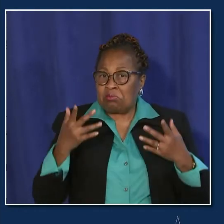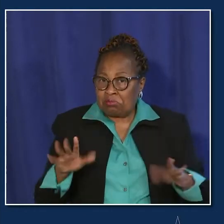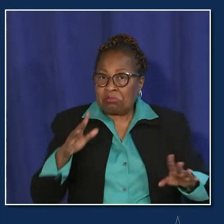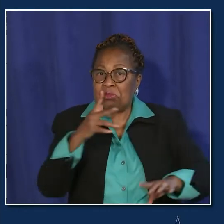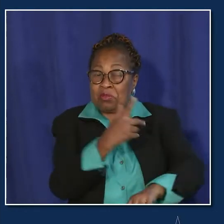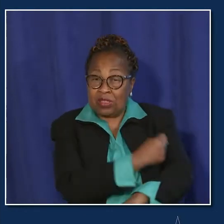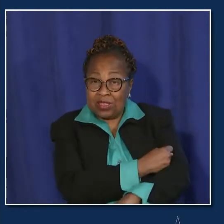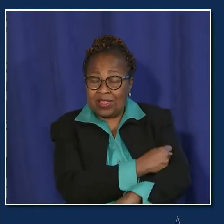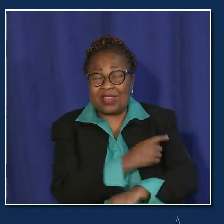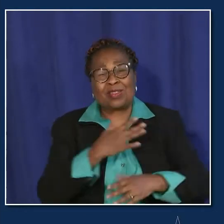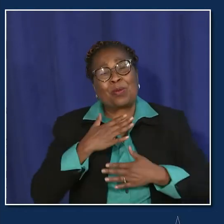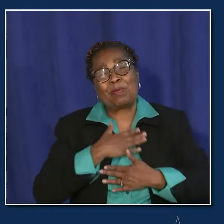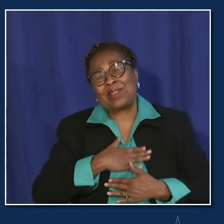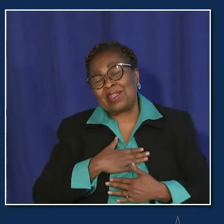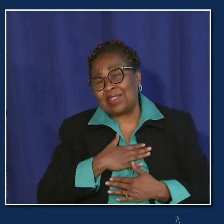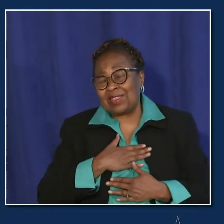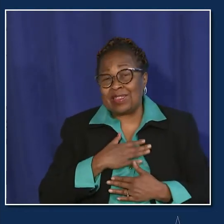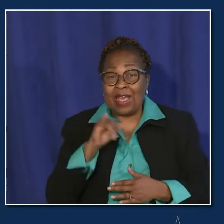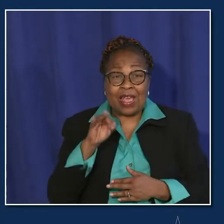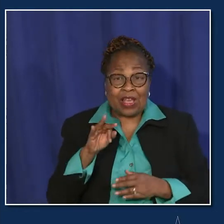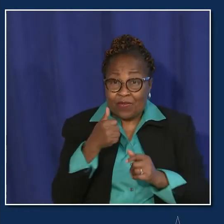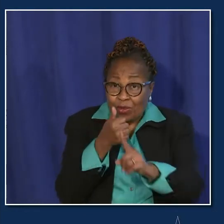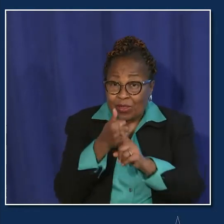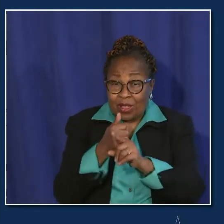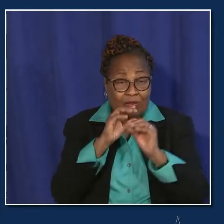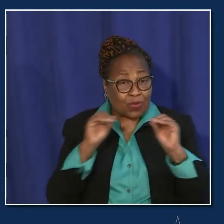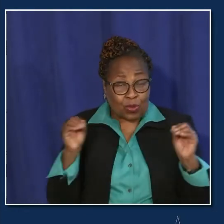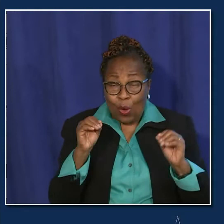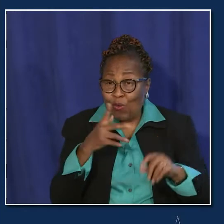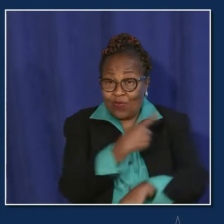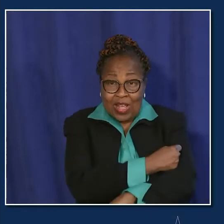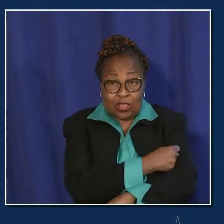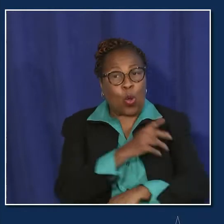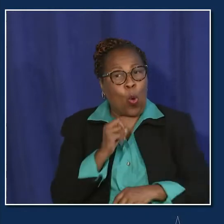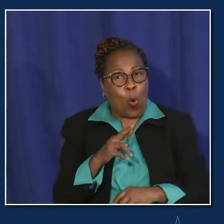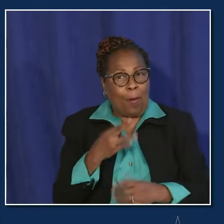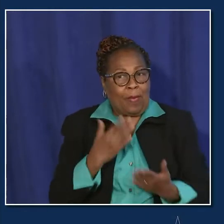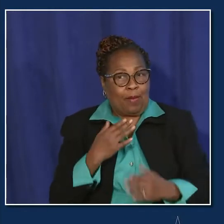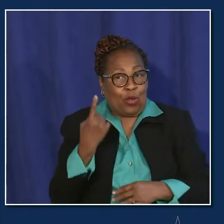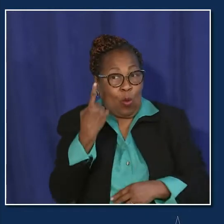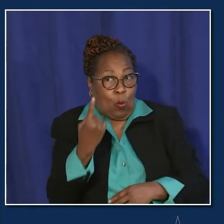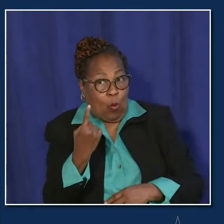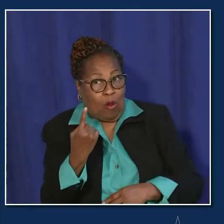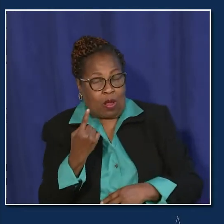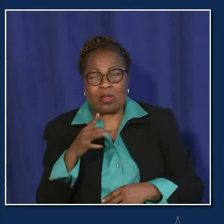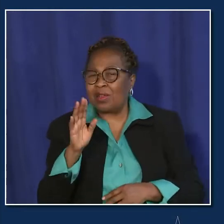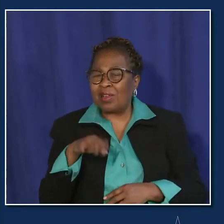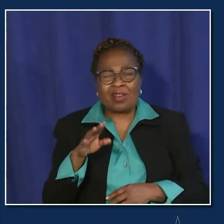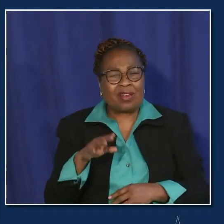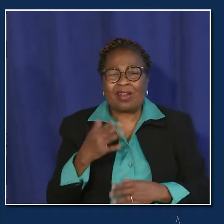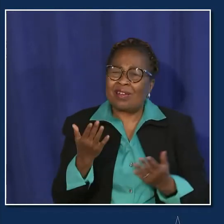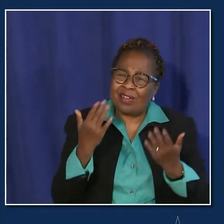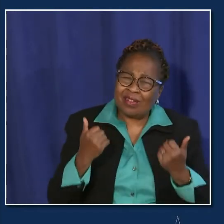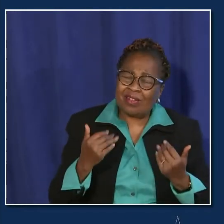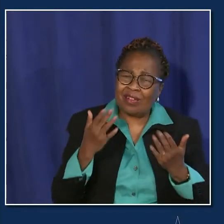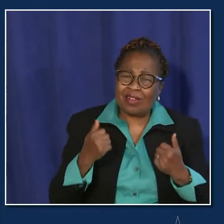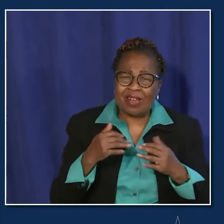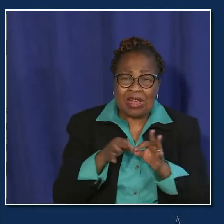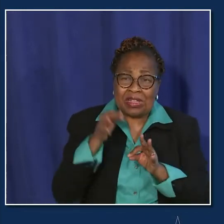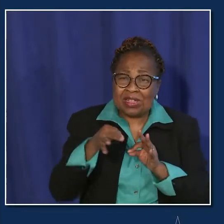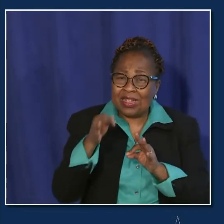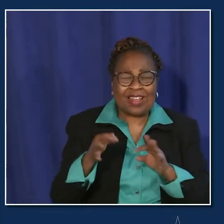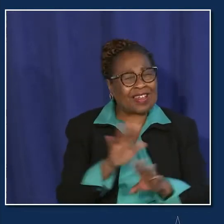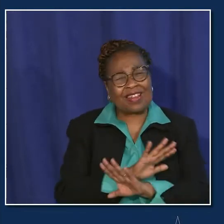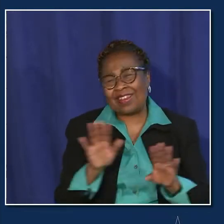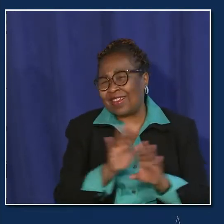vaccine. So please, if you're unvaccinated or you're not fully vaxxed, step up, don't delay, make an